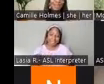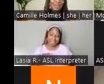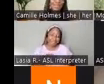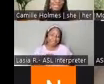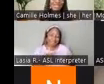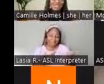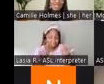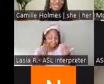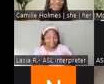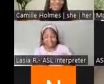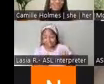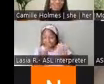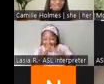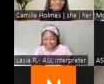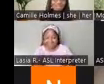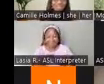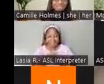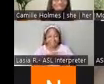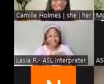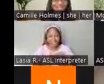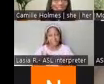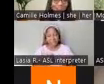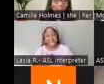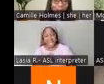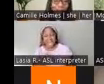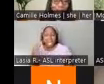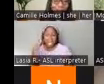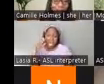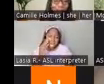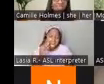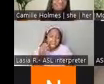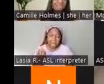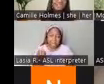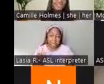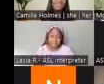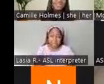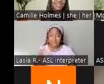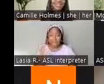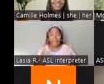can either hear your voices or your reflections. Perfect.